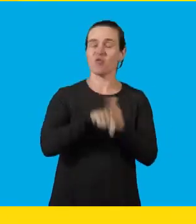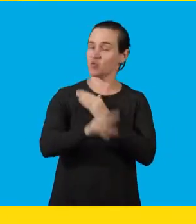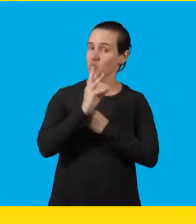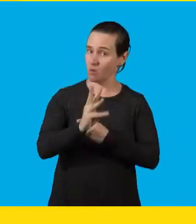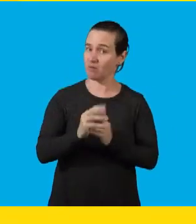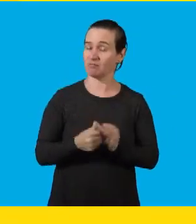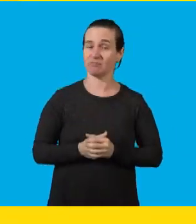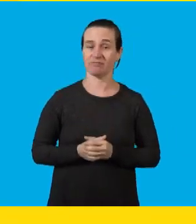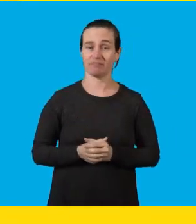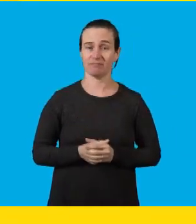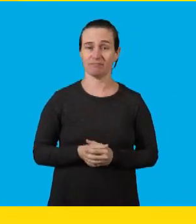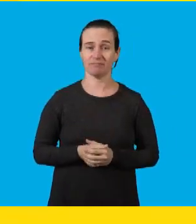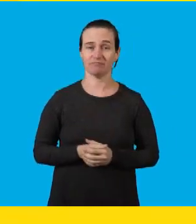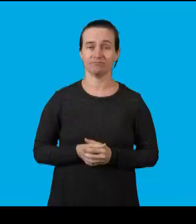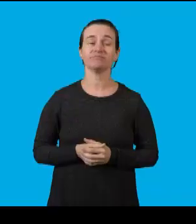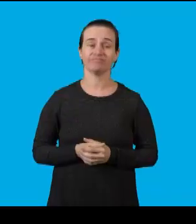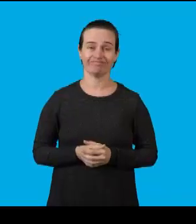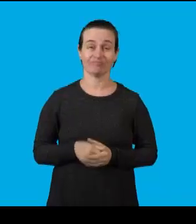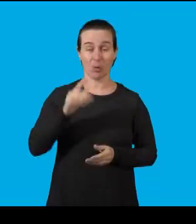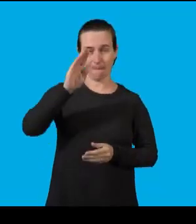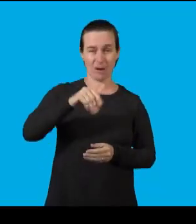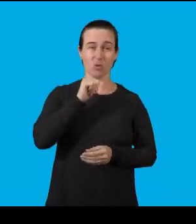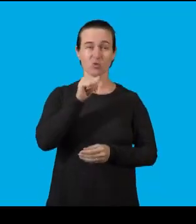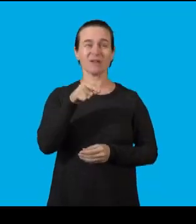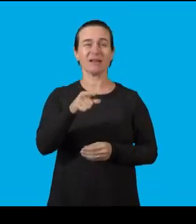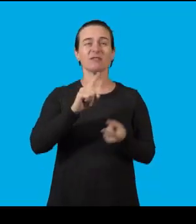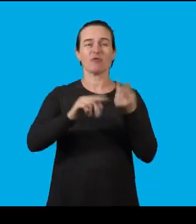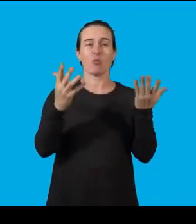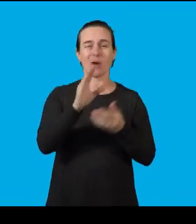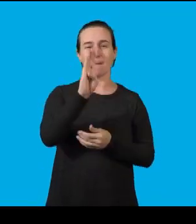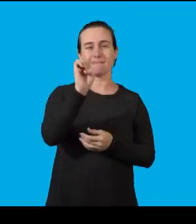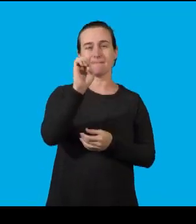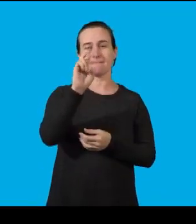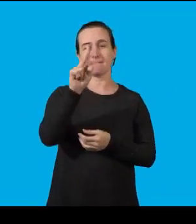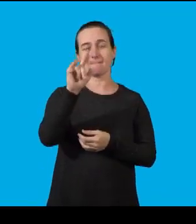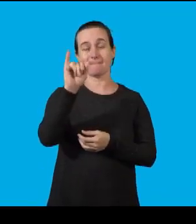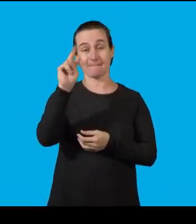the marks. Okay, now the source below is an extract from